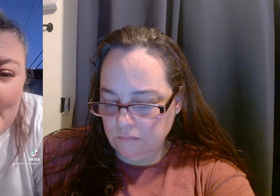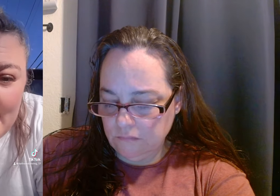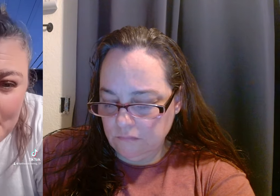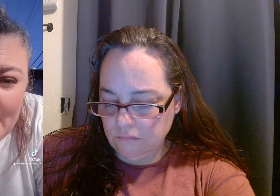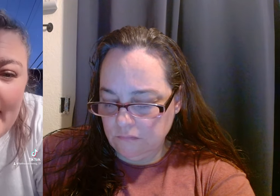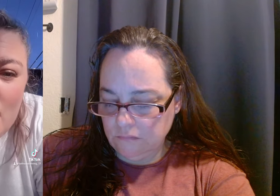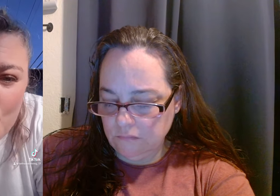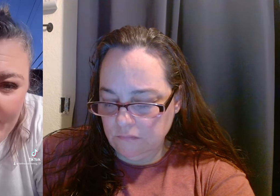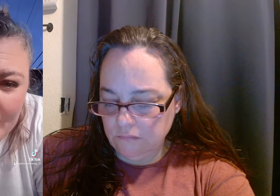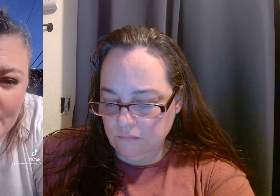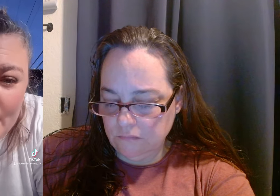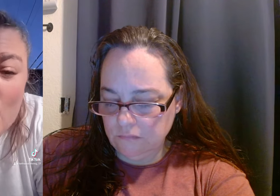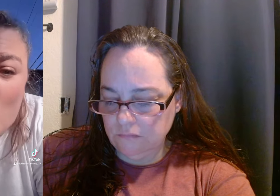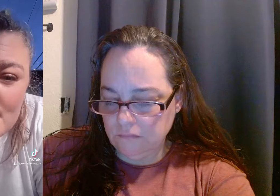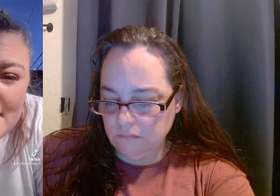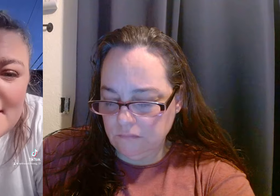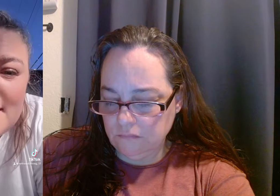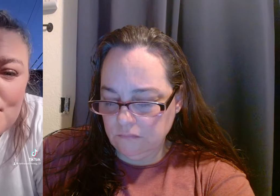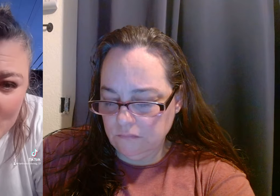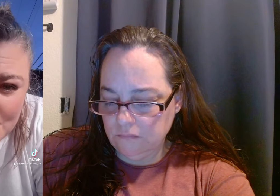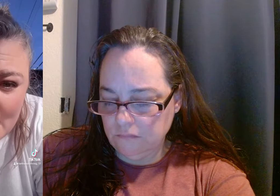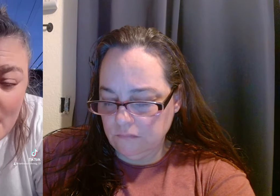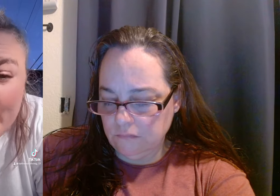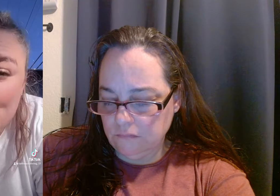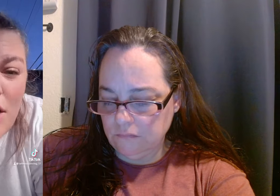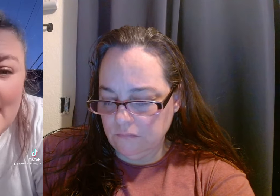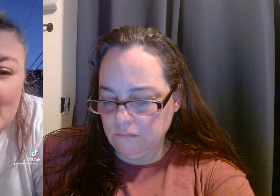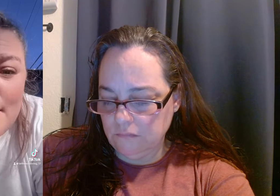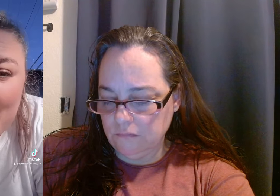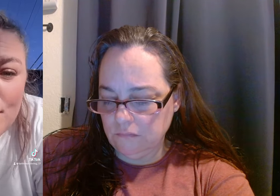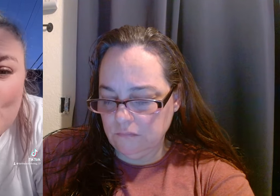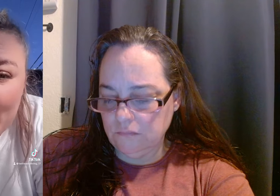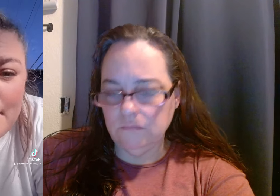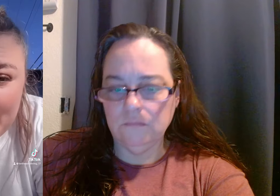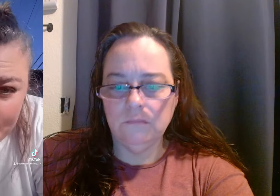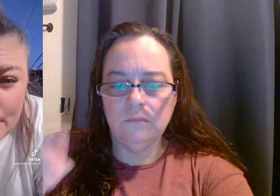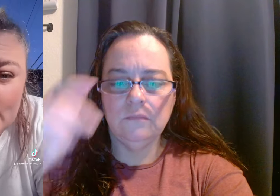They are manipulating our weather. They're causing this destruction. They're trying to come